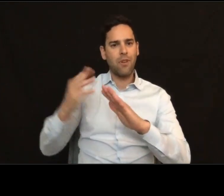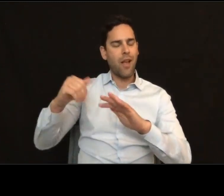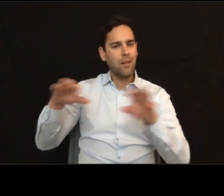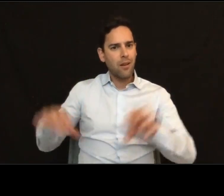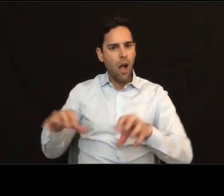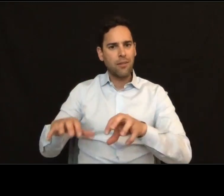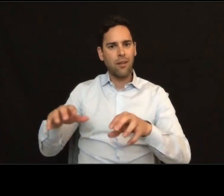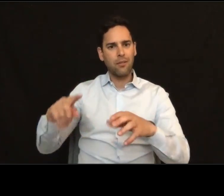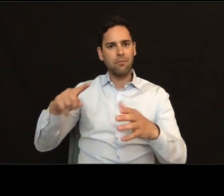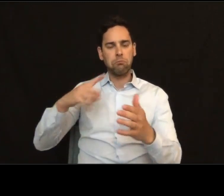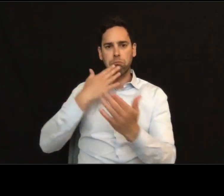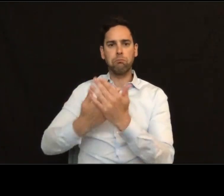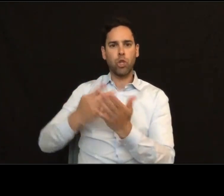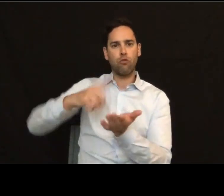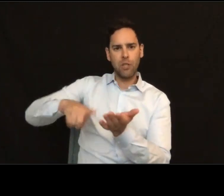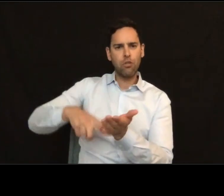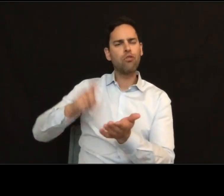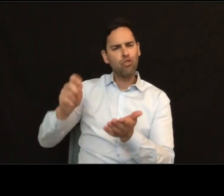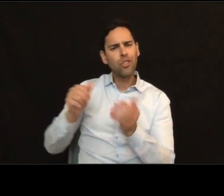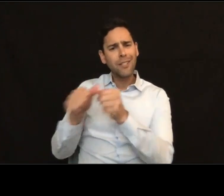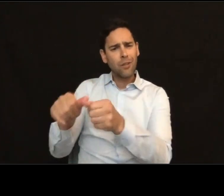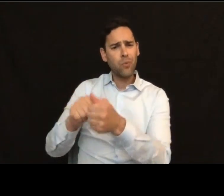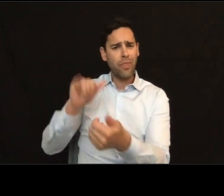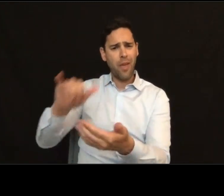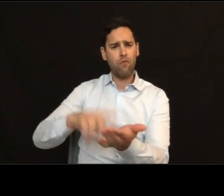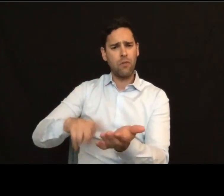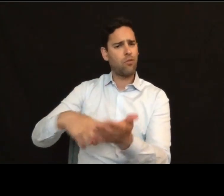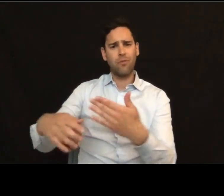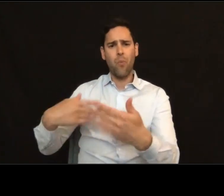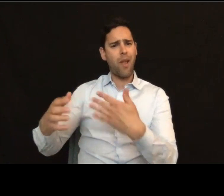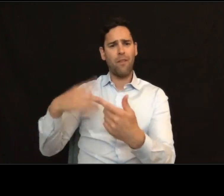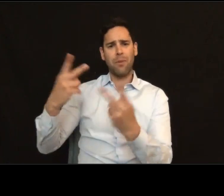you should continue doing that research no matter what anyone says.